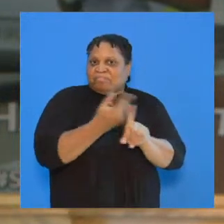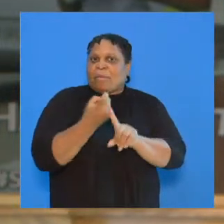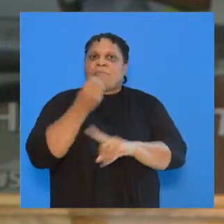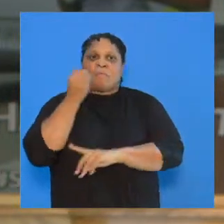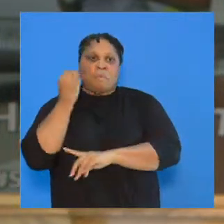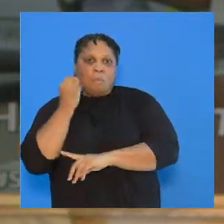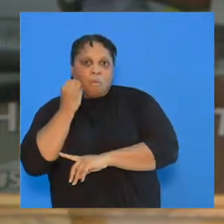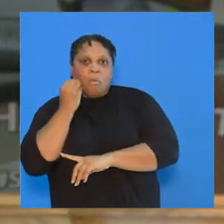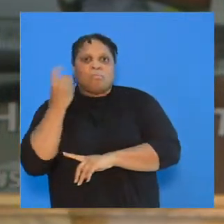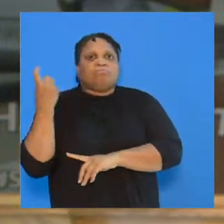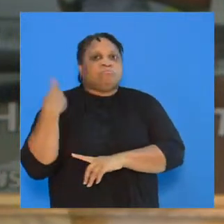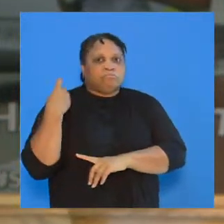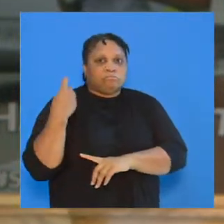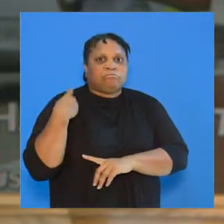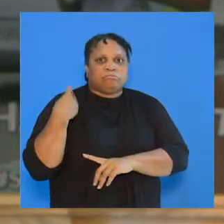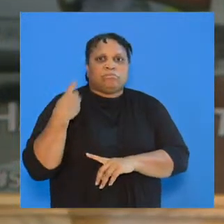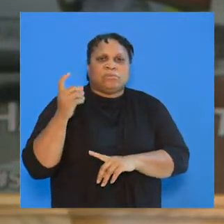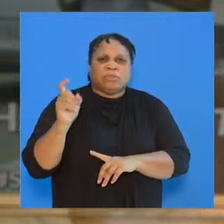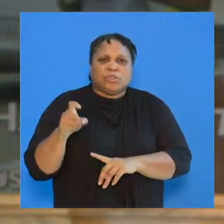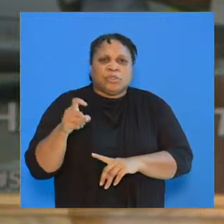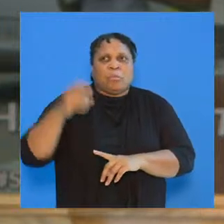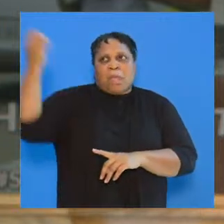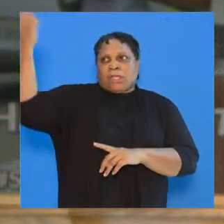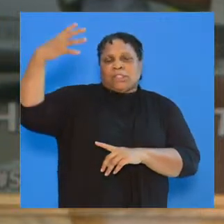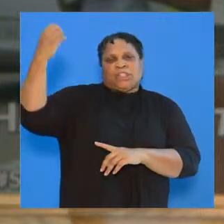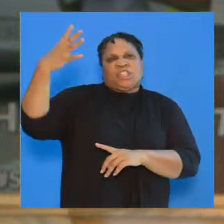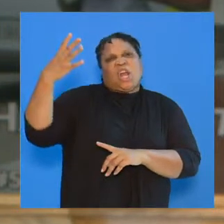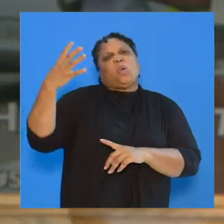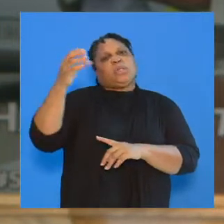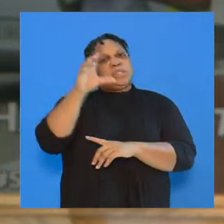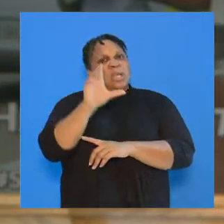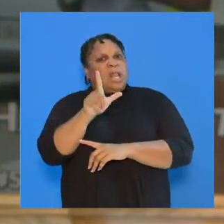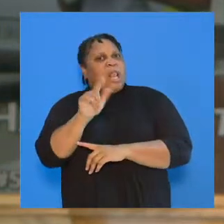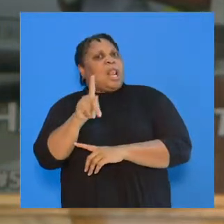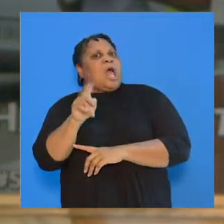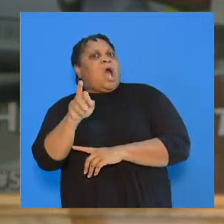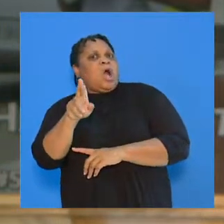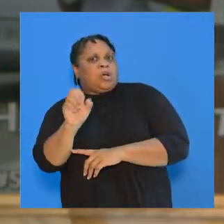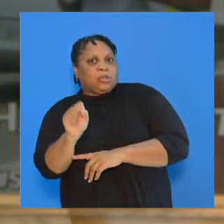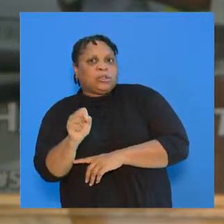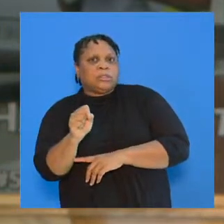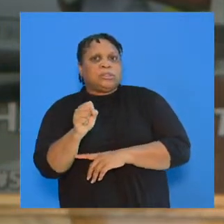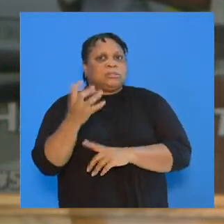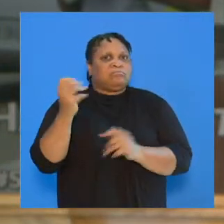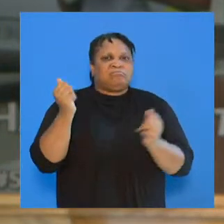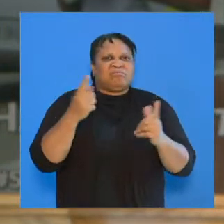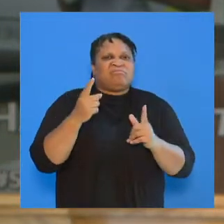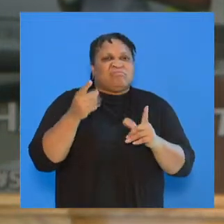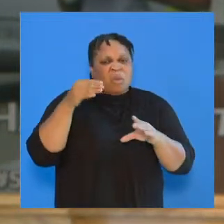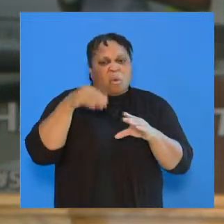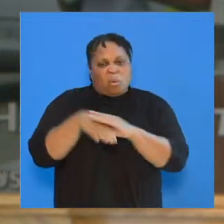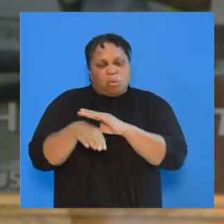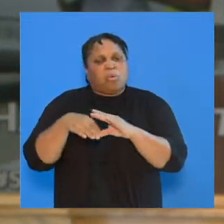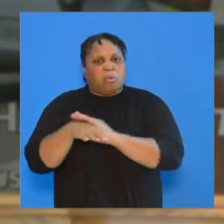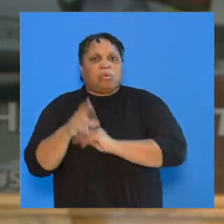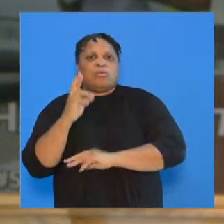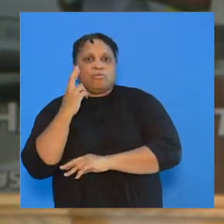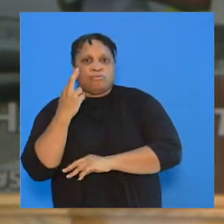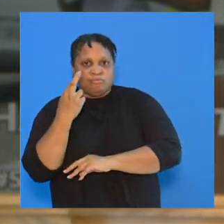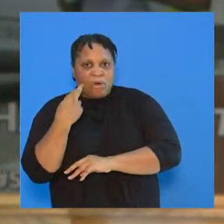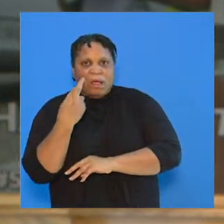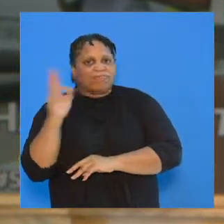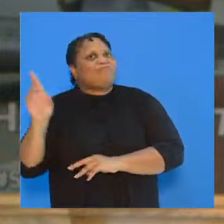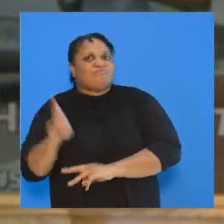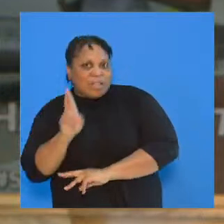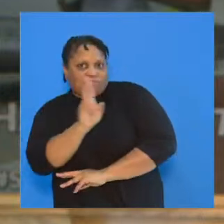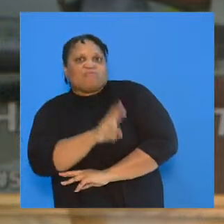Gyms should consider closing off showers, locker rooms, and lockers, although access to restrooms should be provided. Clients